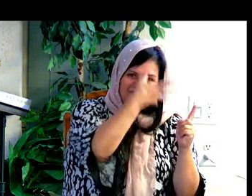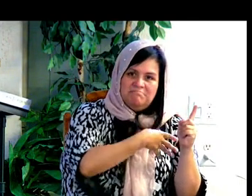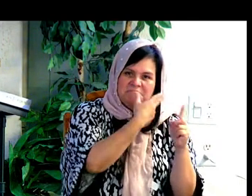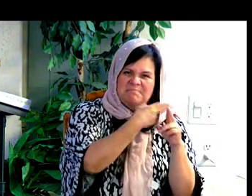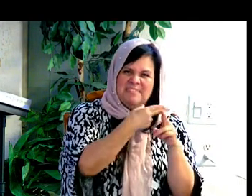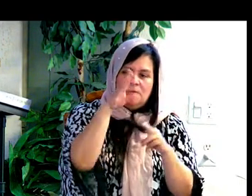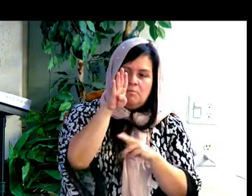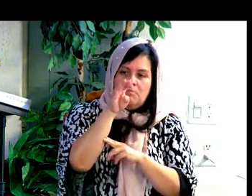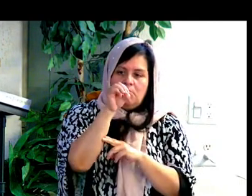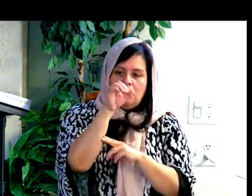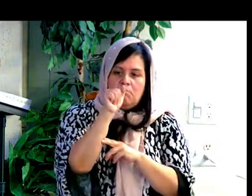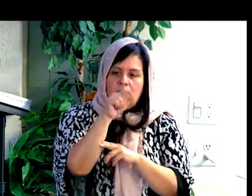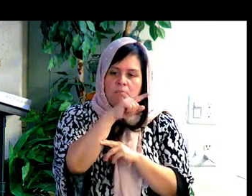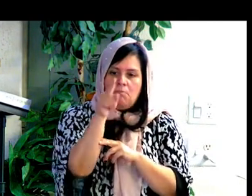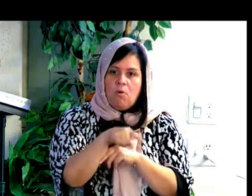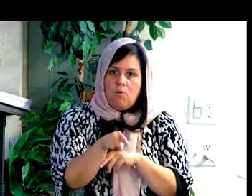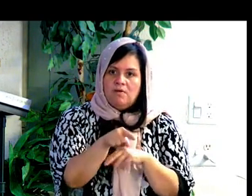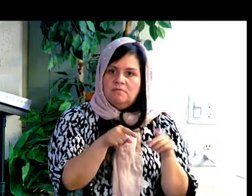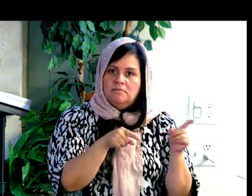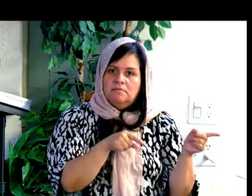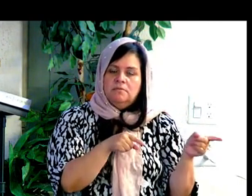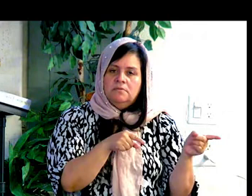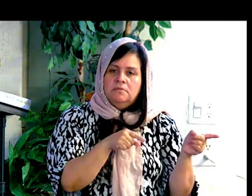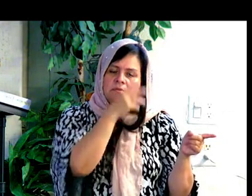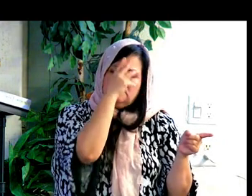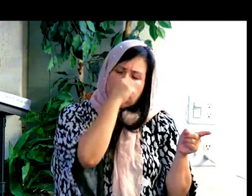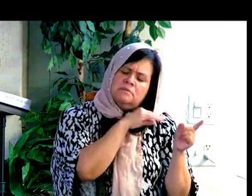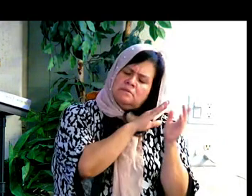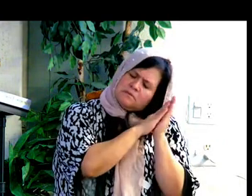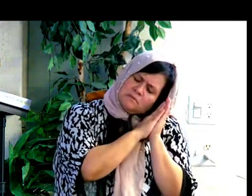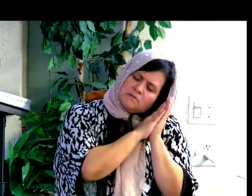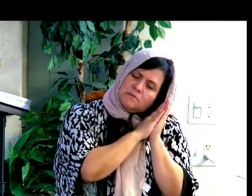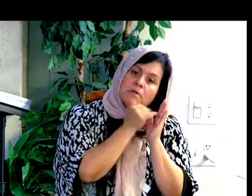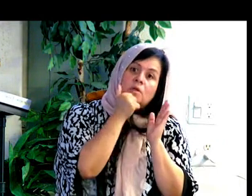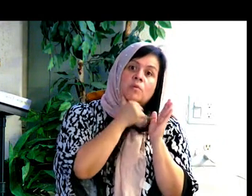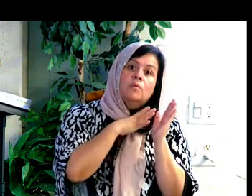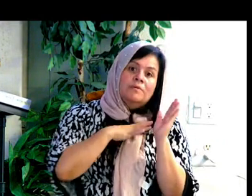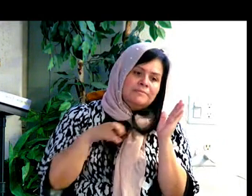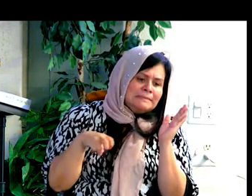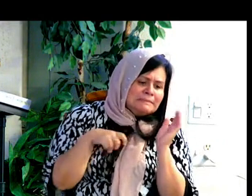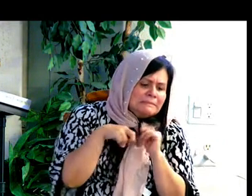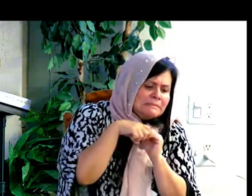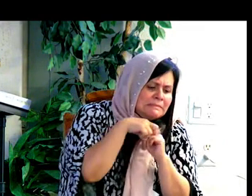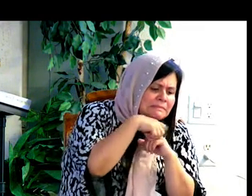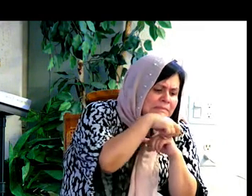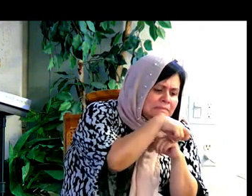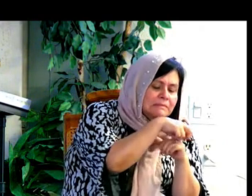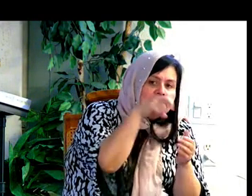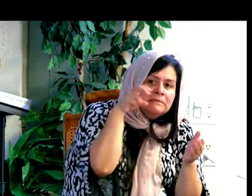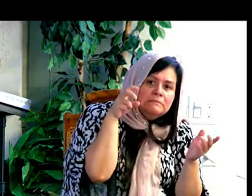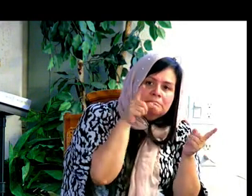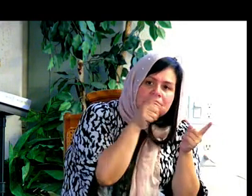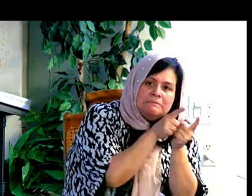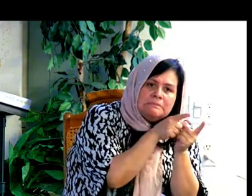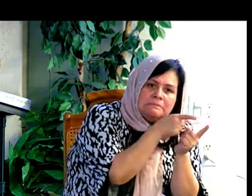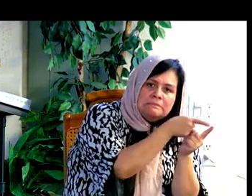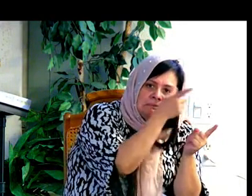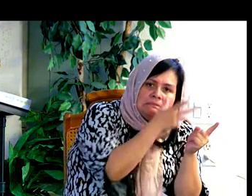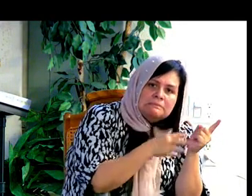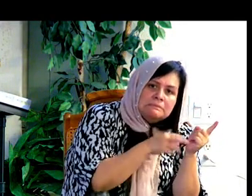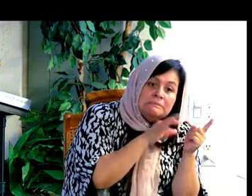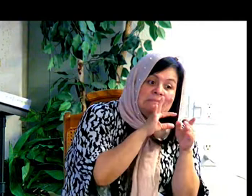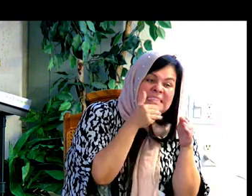Porque ella va ante los pies de Boaz durante el tiempo de la cosecha. Boaz was called the kinsman